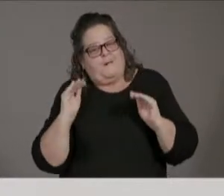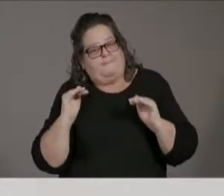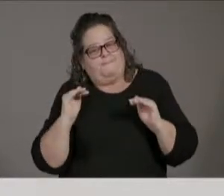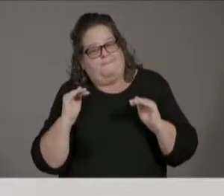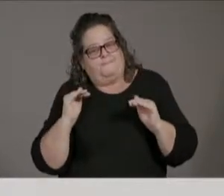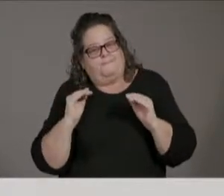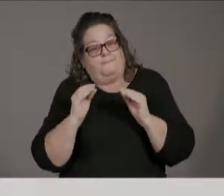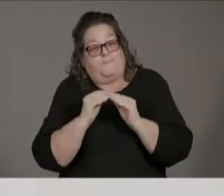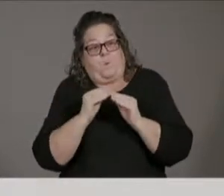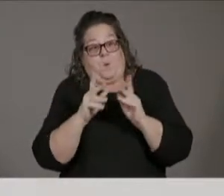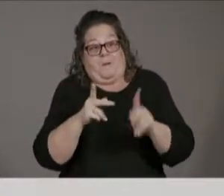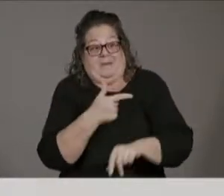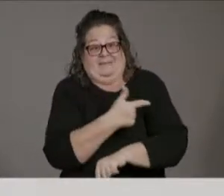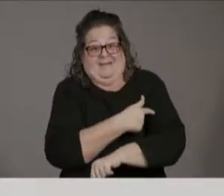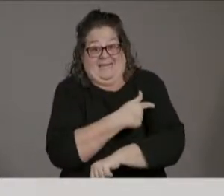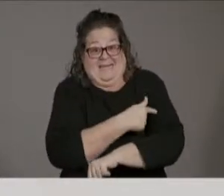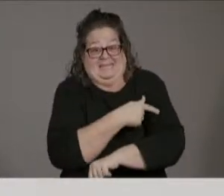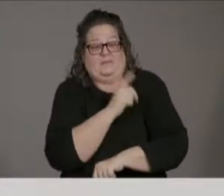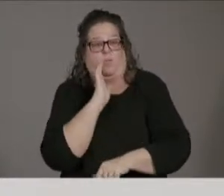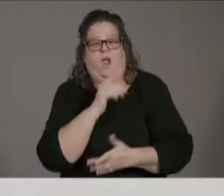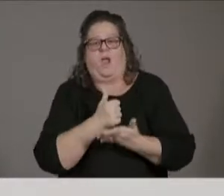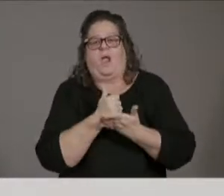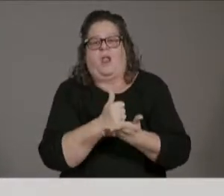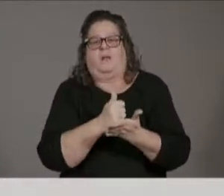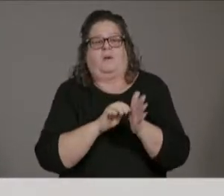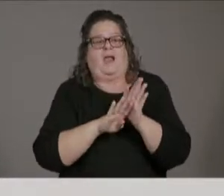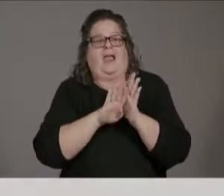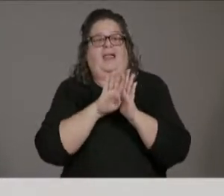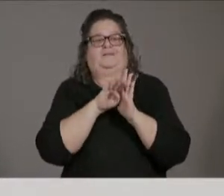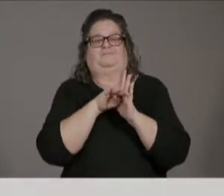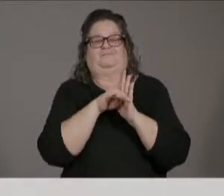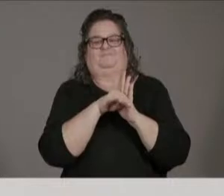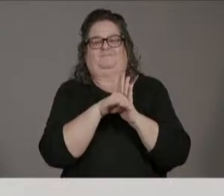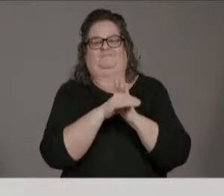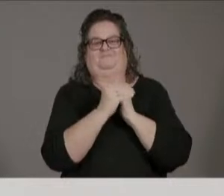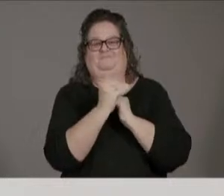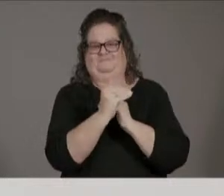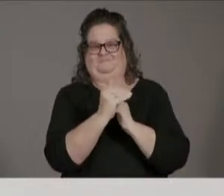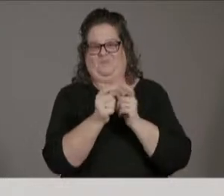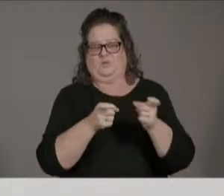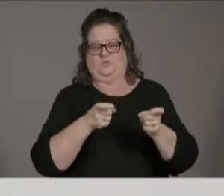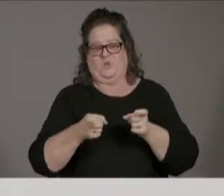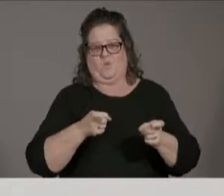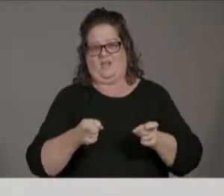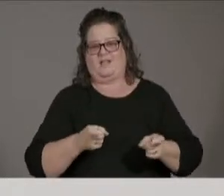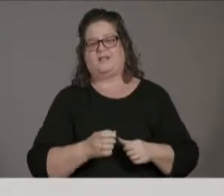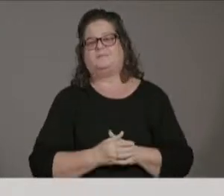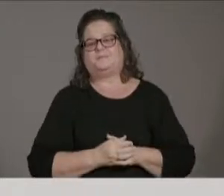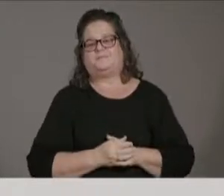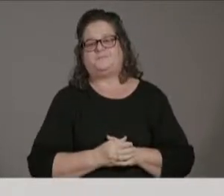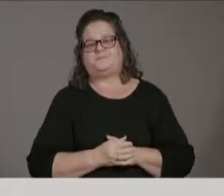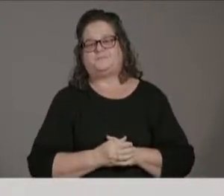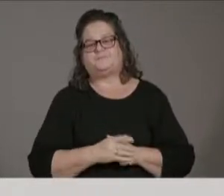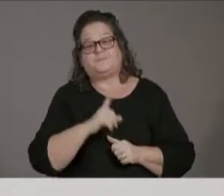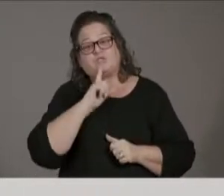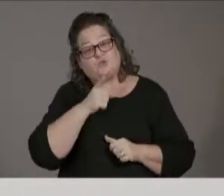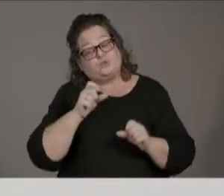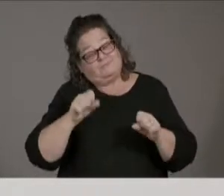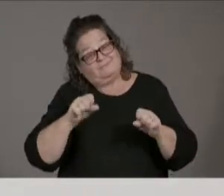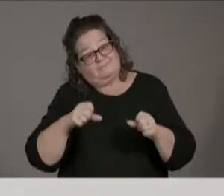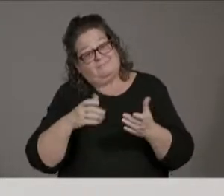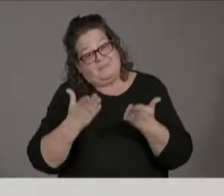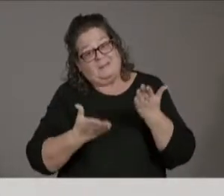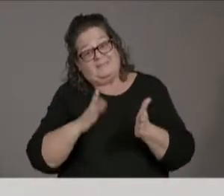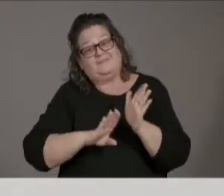vaccinations, that will help. So even if we do get a spike, we've been vaccinating those high risk individuals that are more